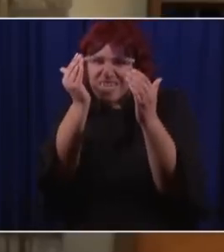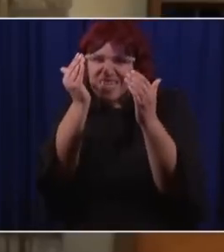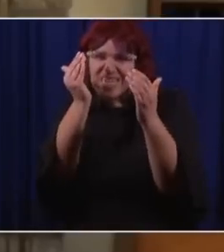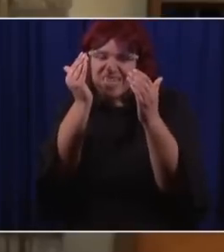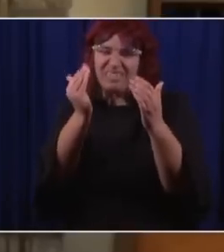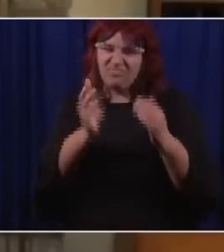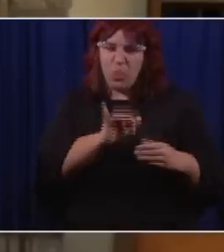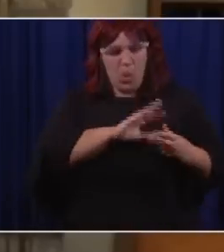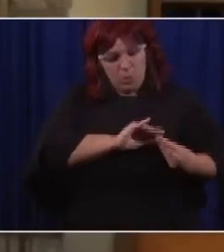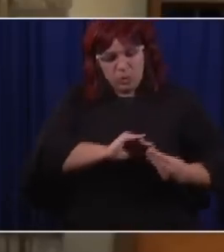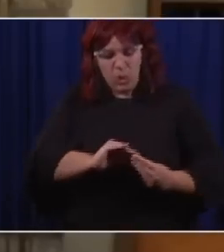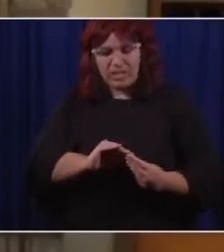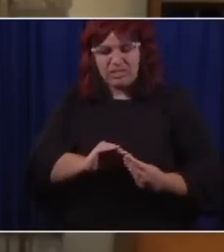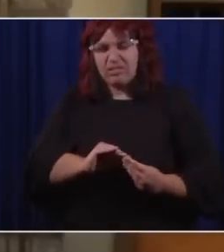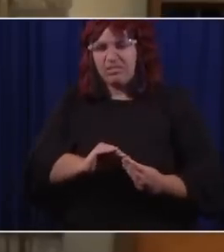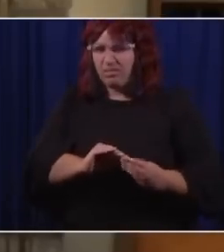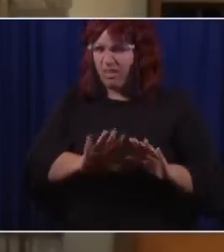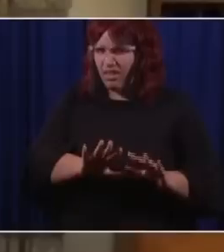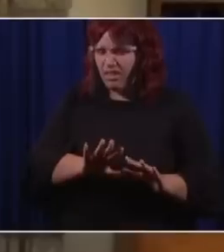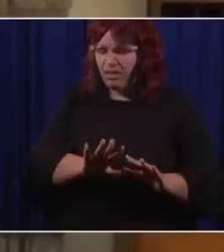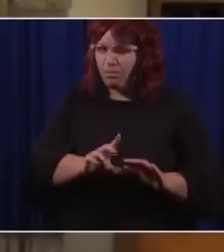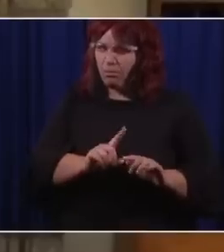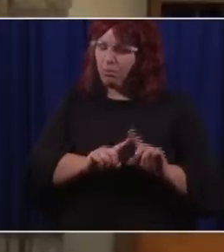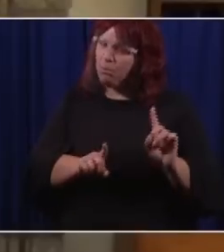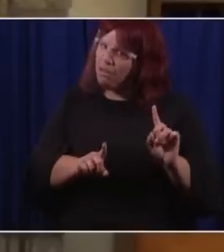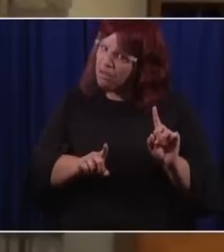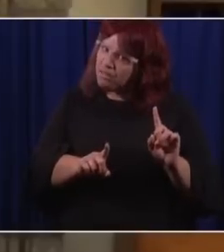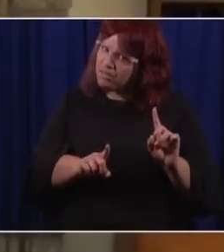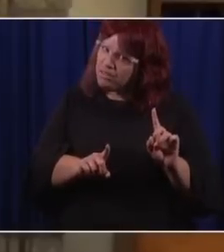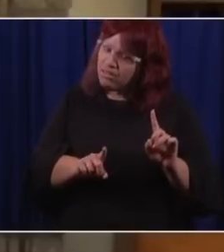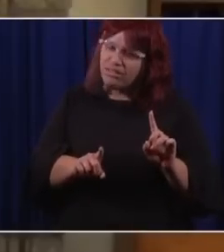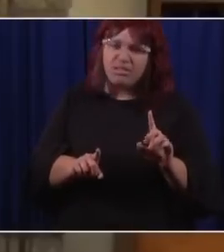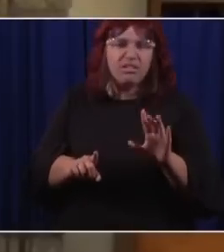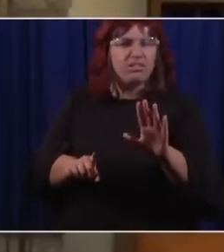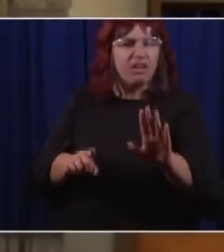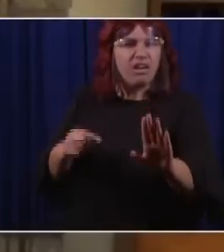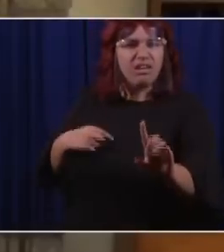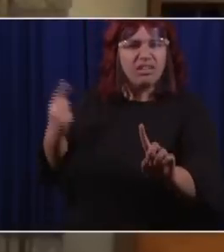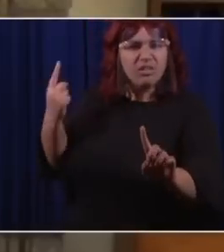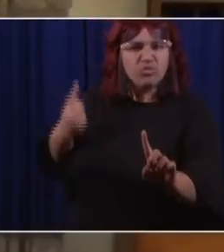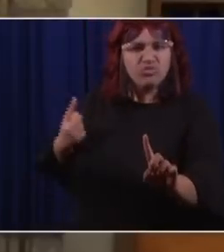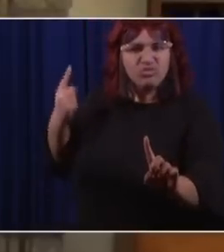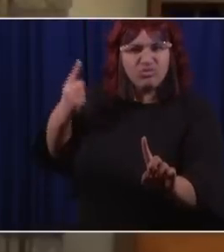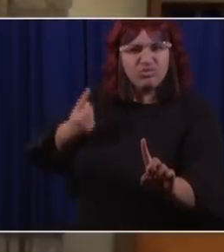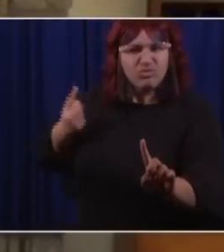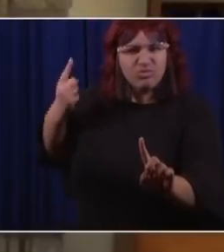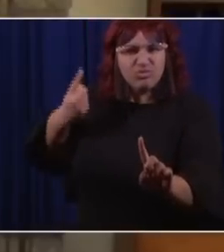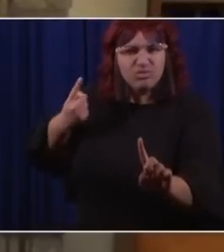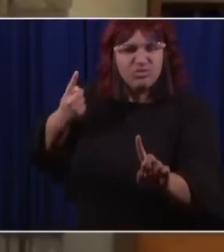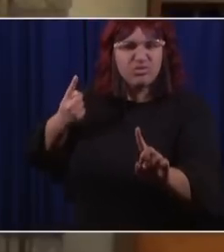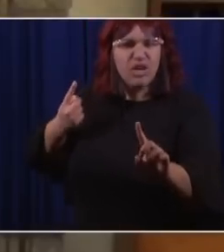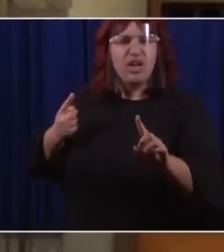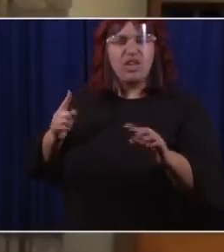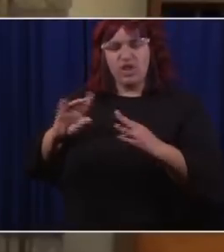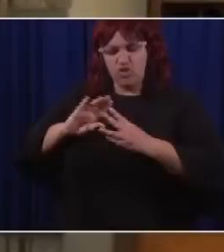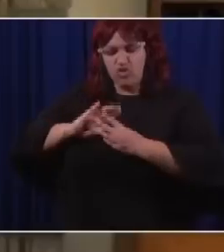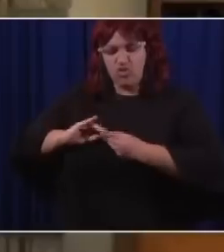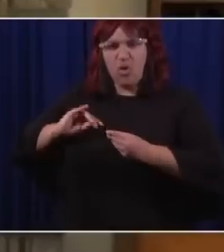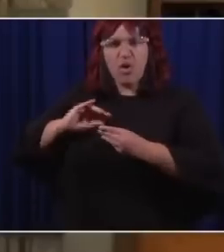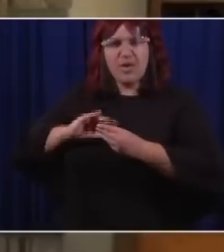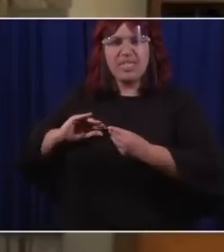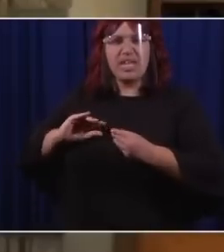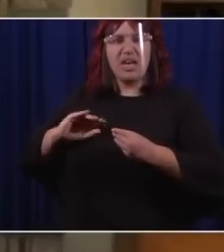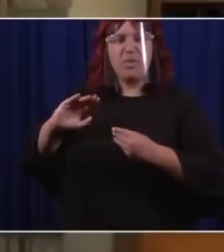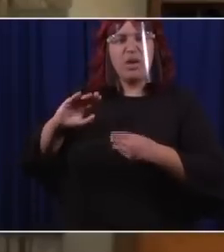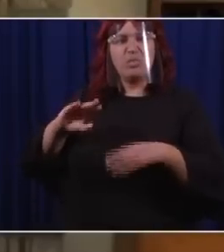protecting businesses and therefore protecting the economy by not giving us if there's been an outbreak at a bar